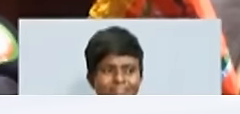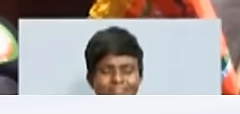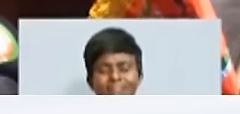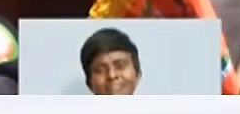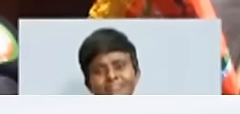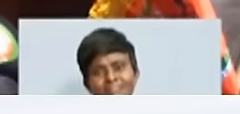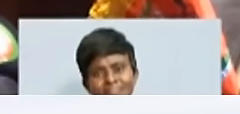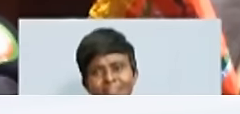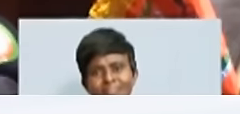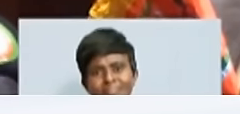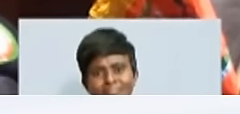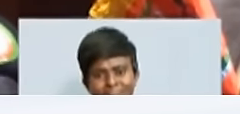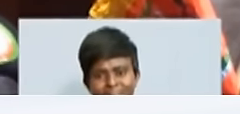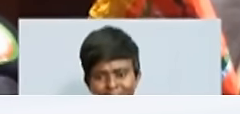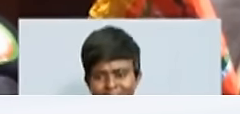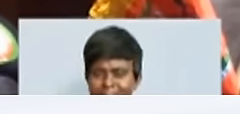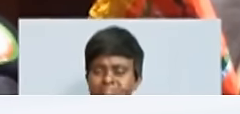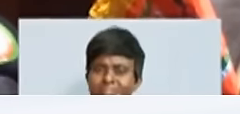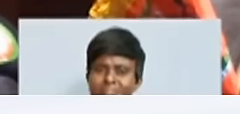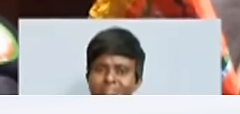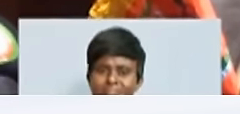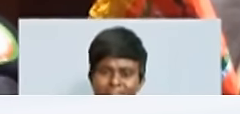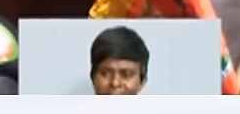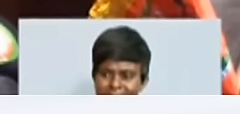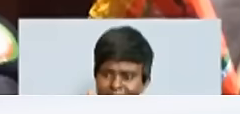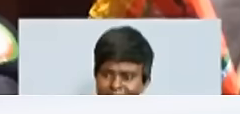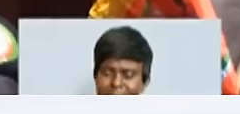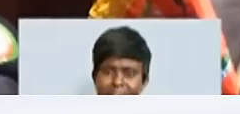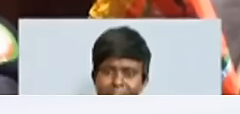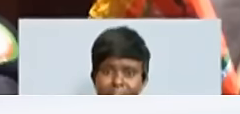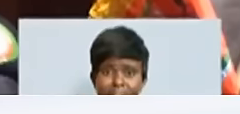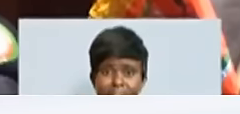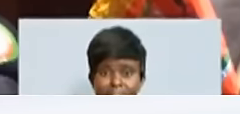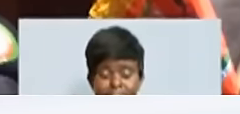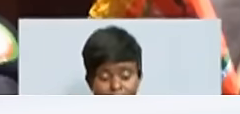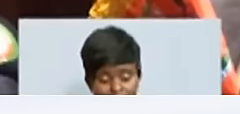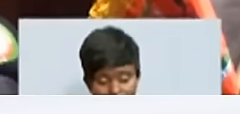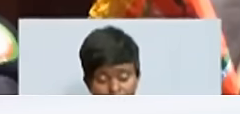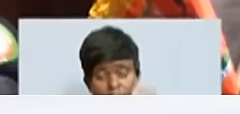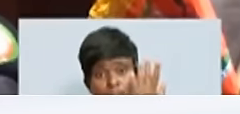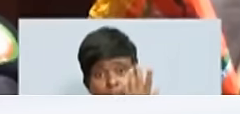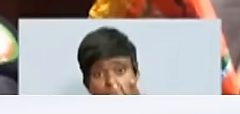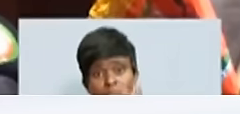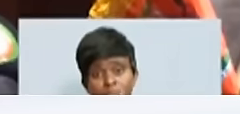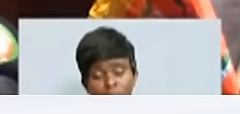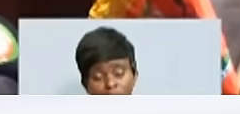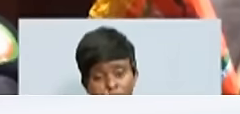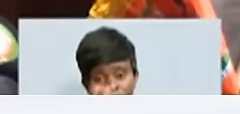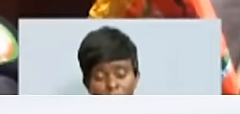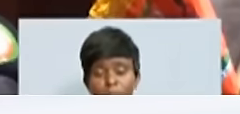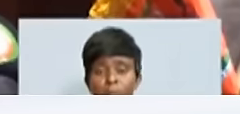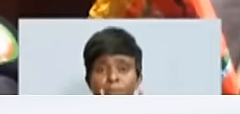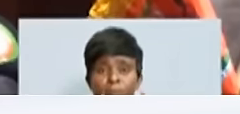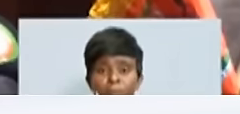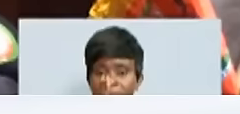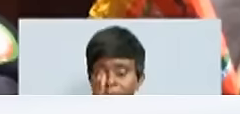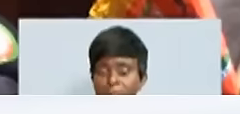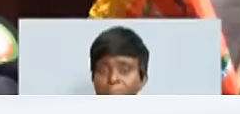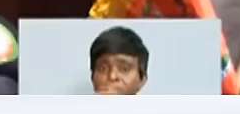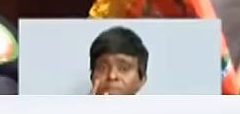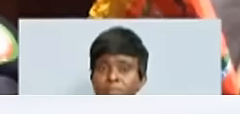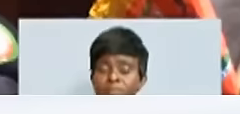handsome returns out of laziness. How can that be? How can a nation develop on that basis? So, Madam